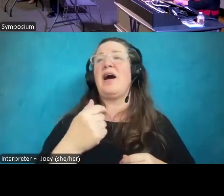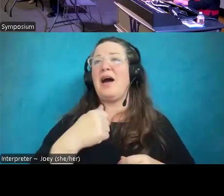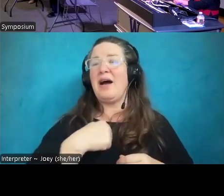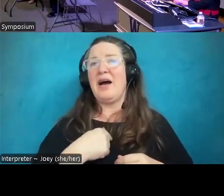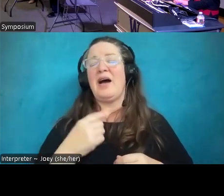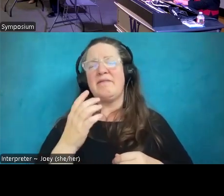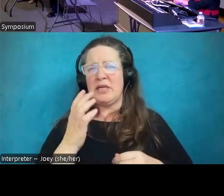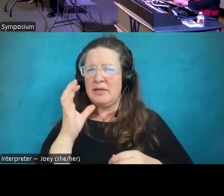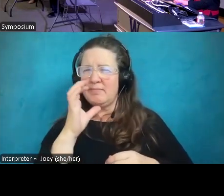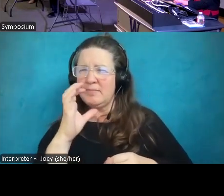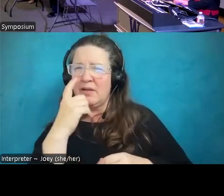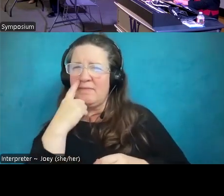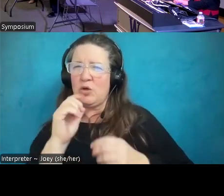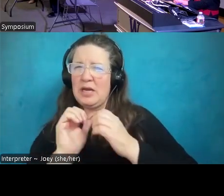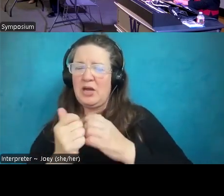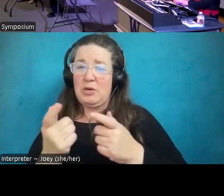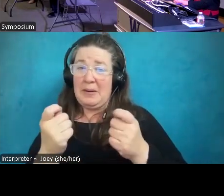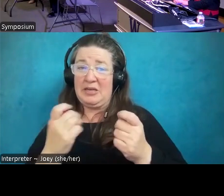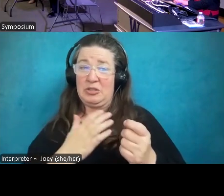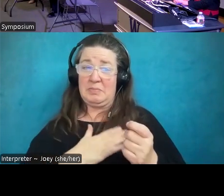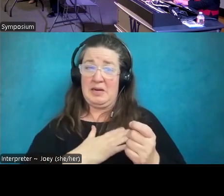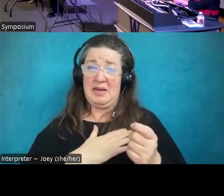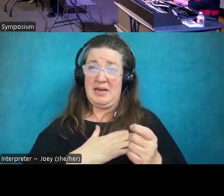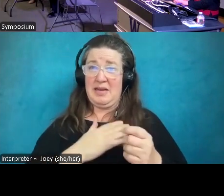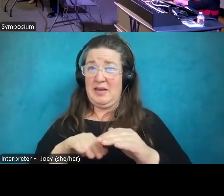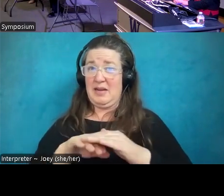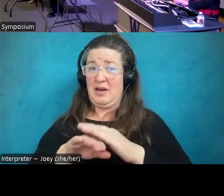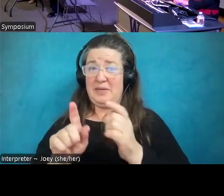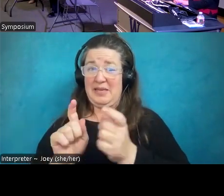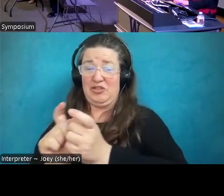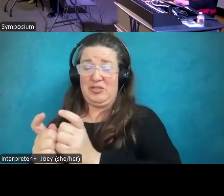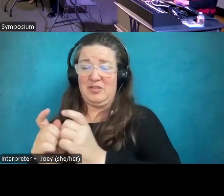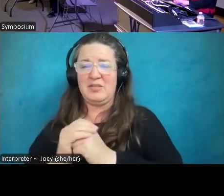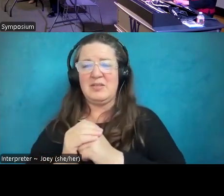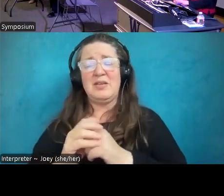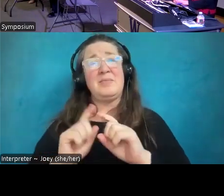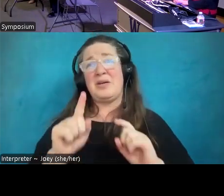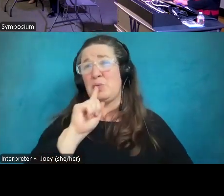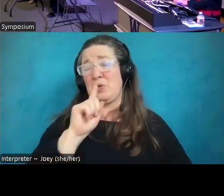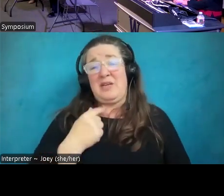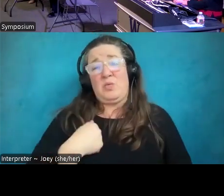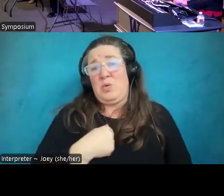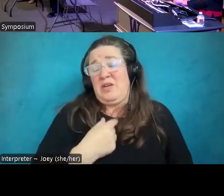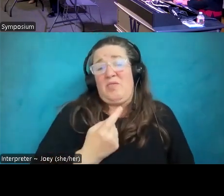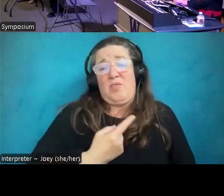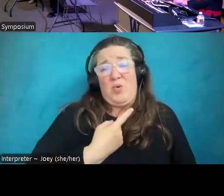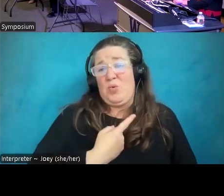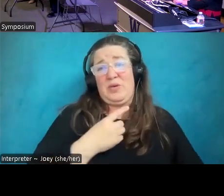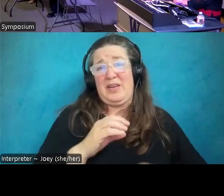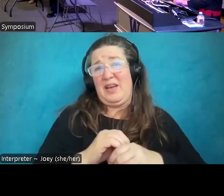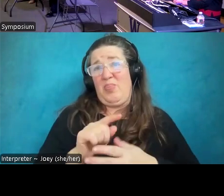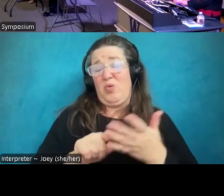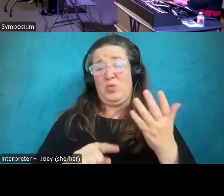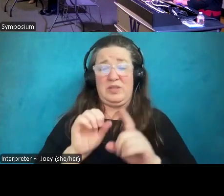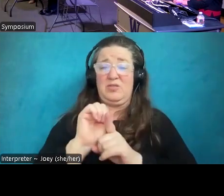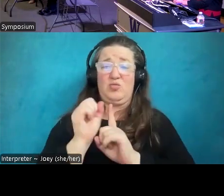company for managing that. But at the end of the day, we're really alone in those situations. And